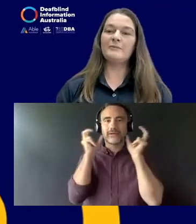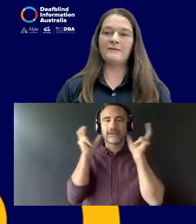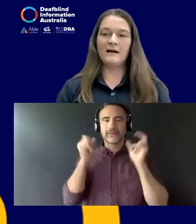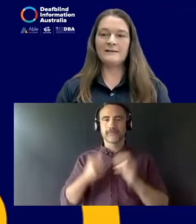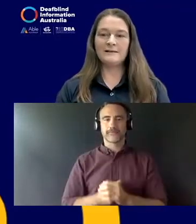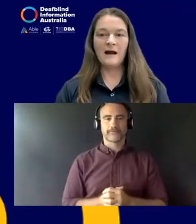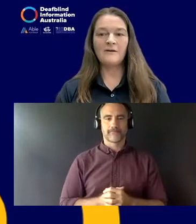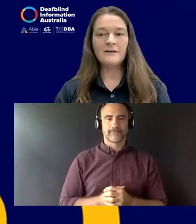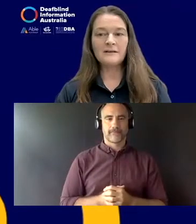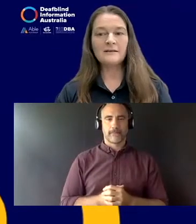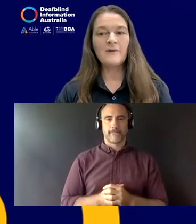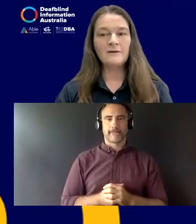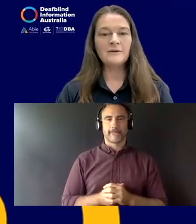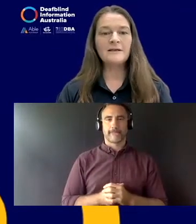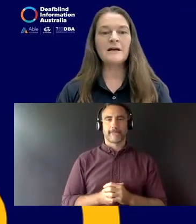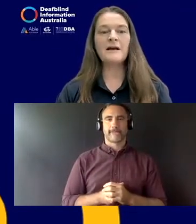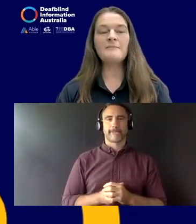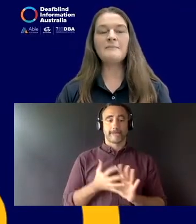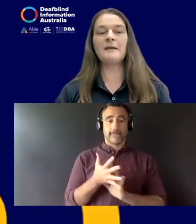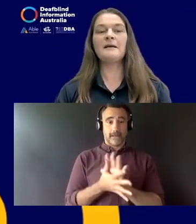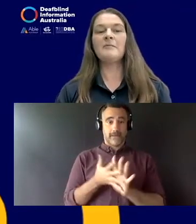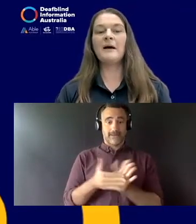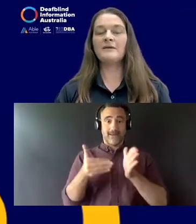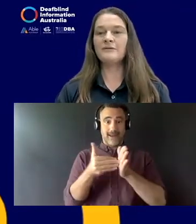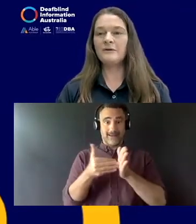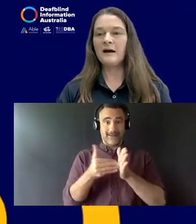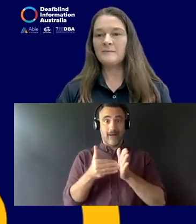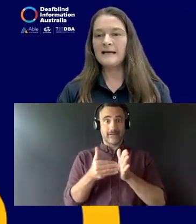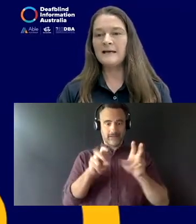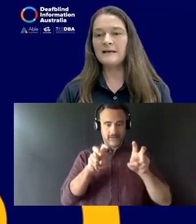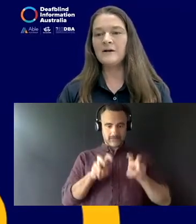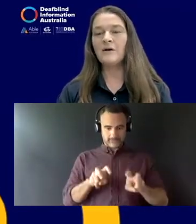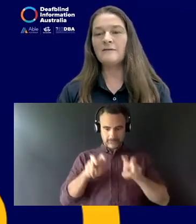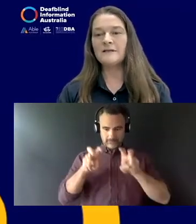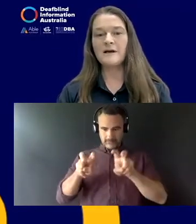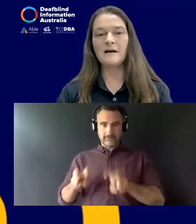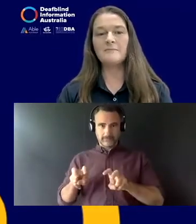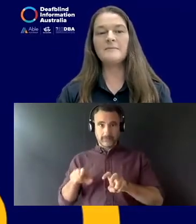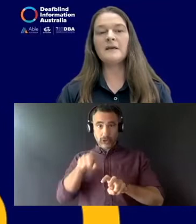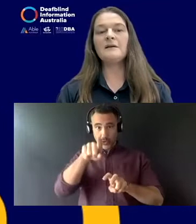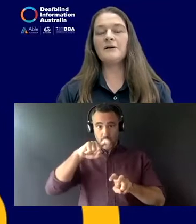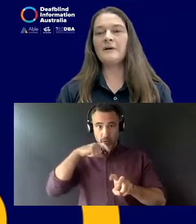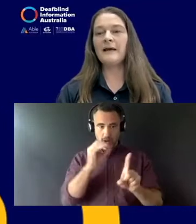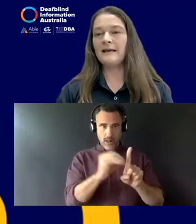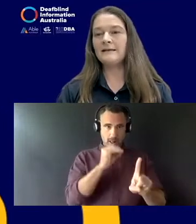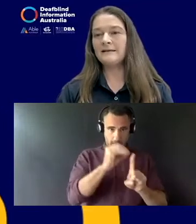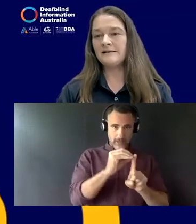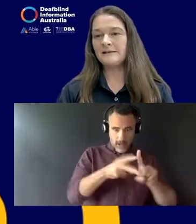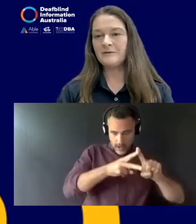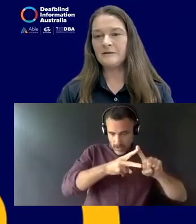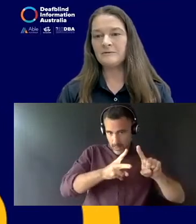It provides a current record in time, but through updating it over time, you create